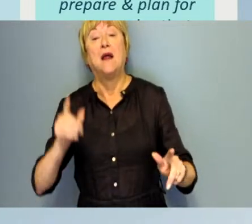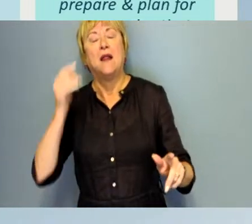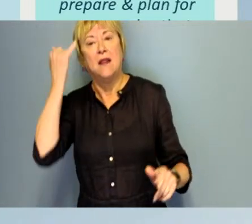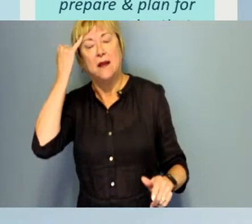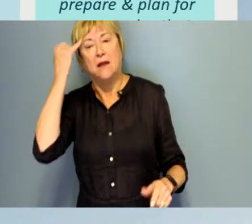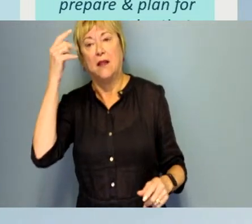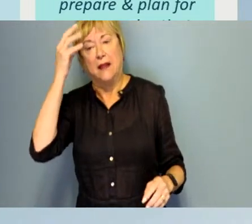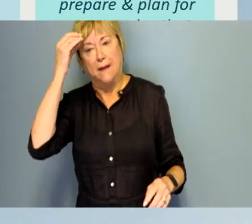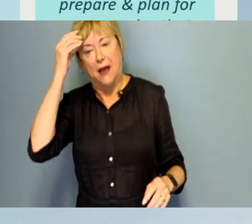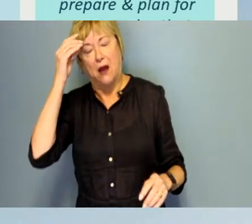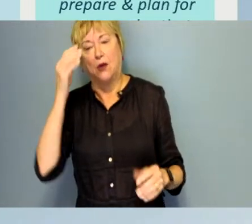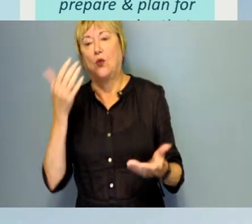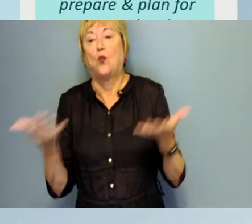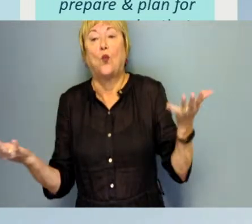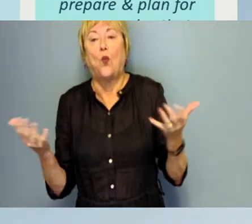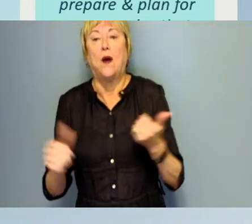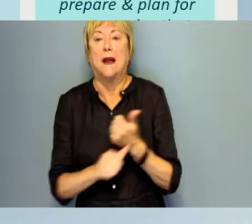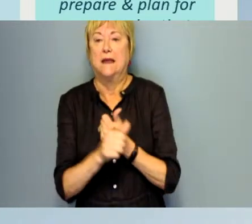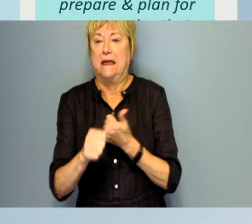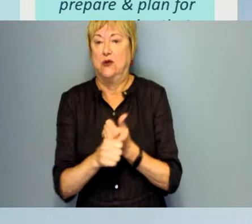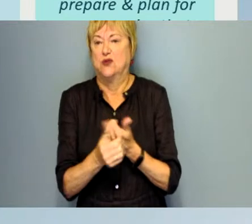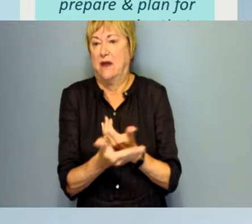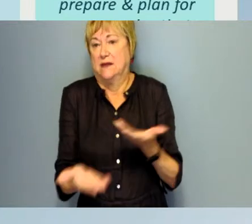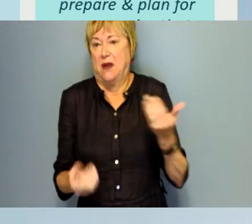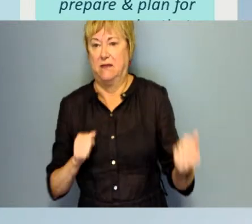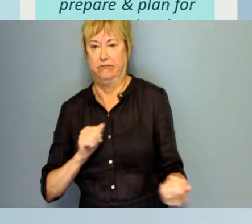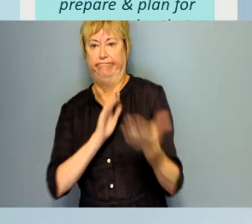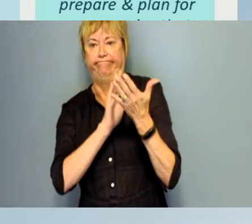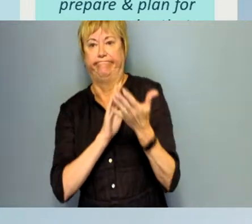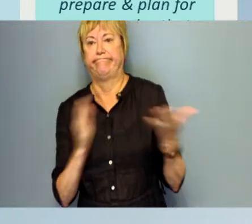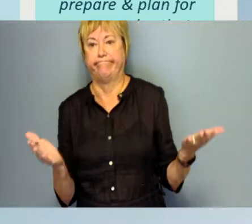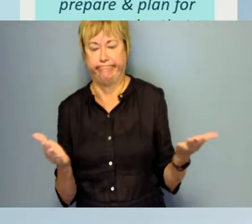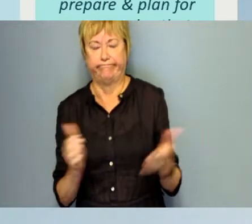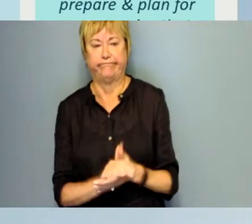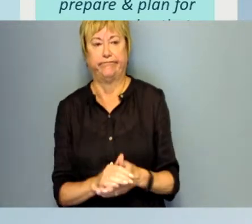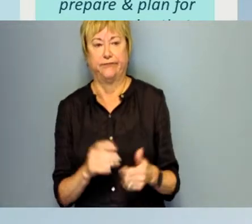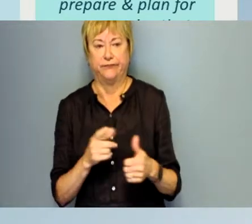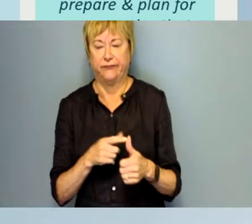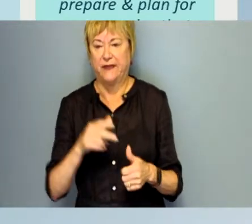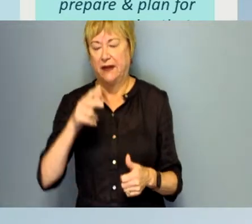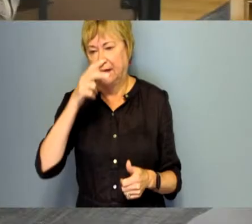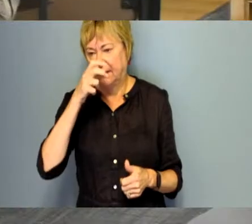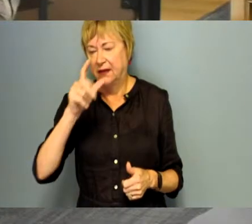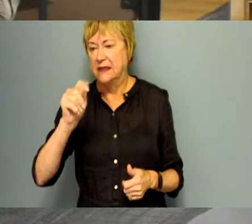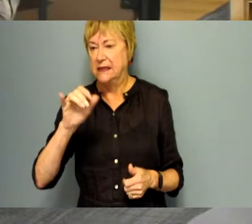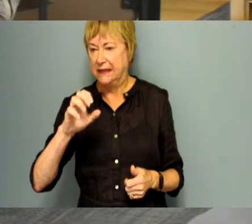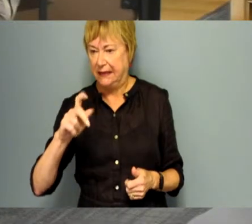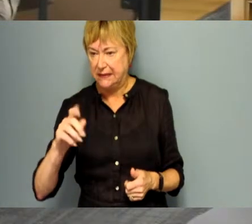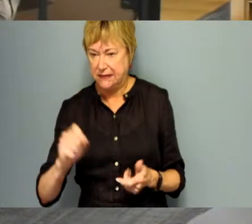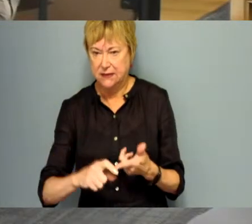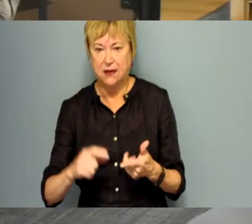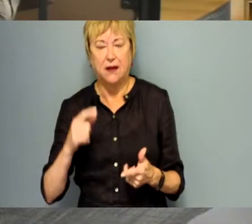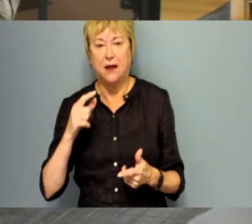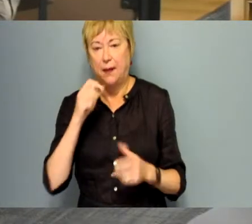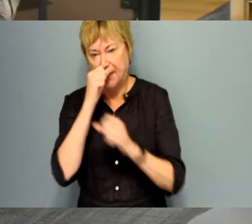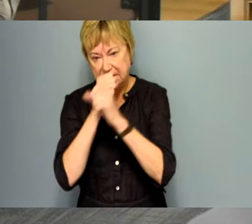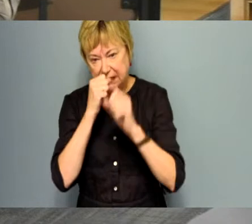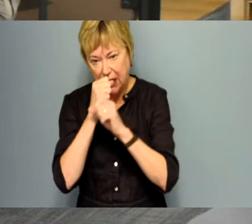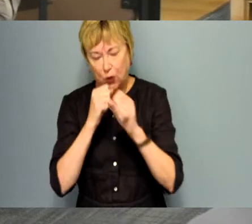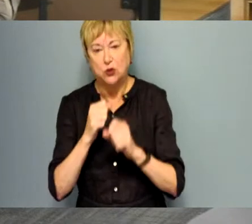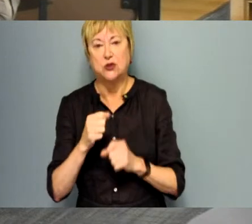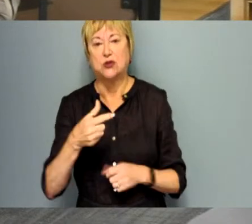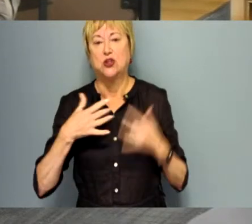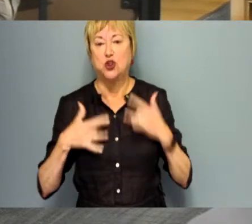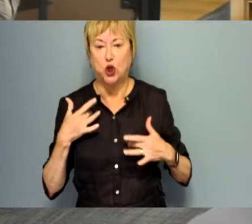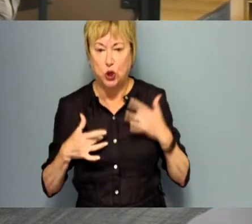identifying hazards they may encounter. So whether it's ticks and mosquitoes, germs, crowds,